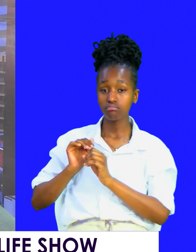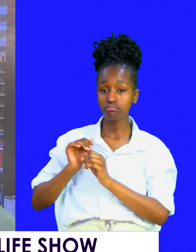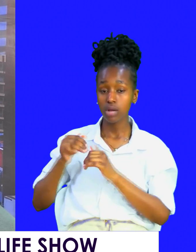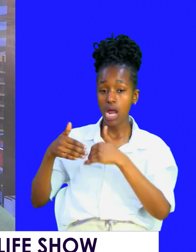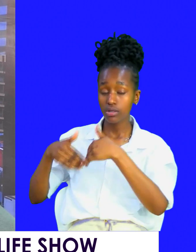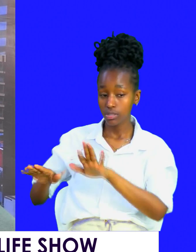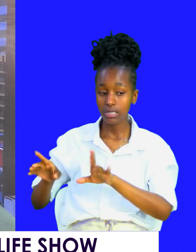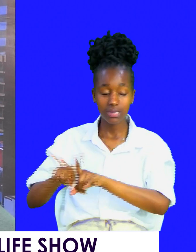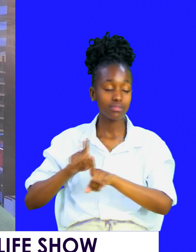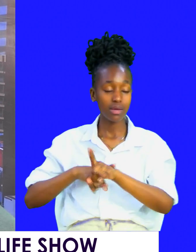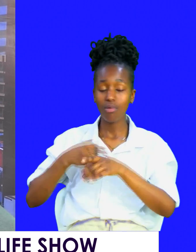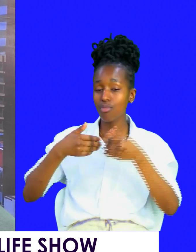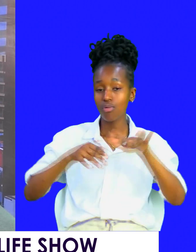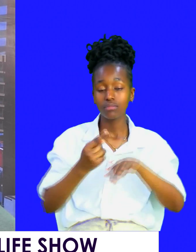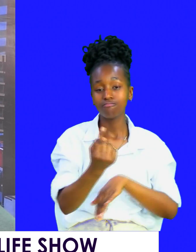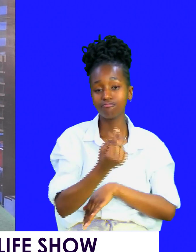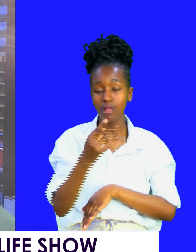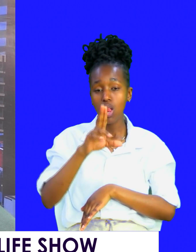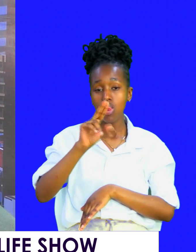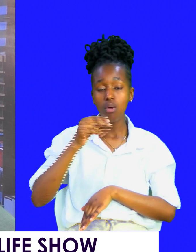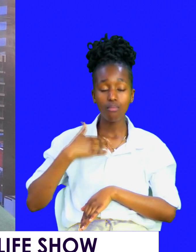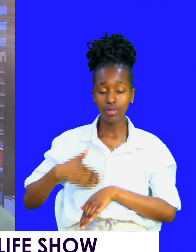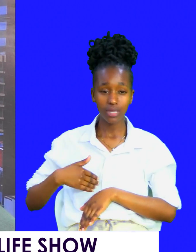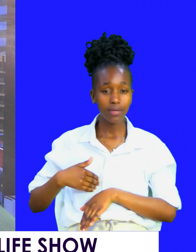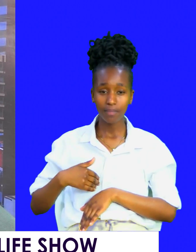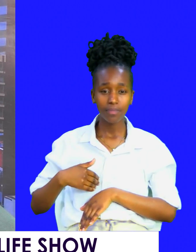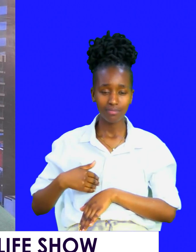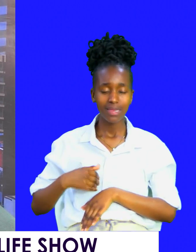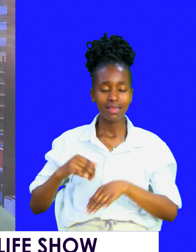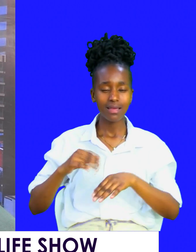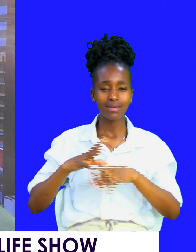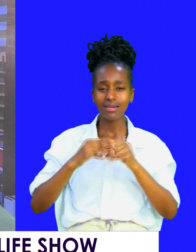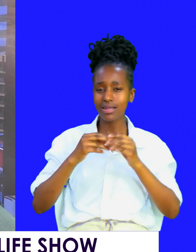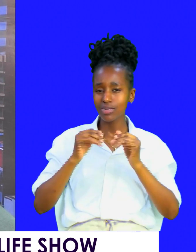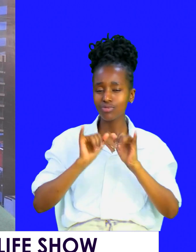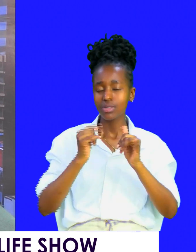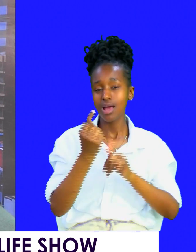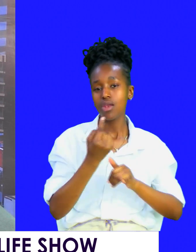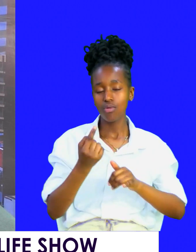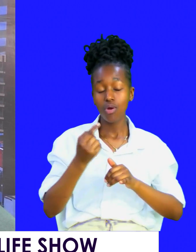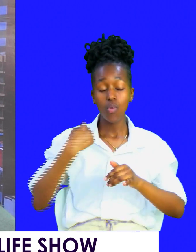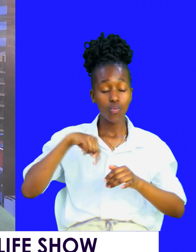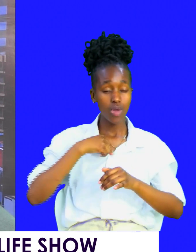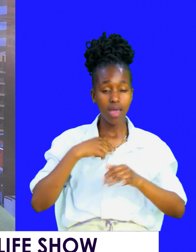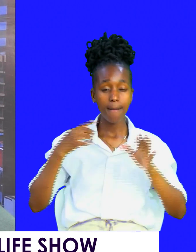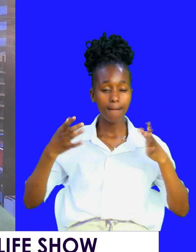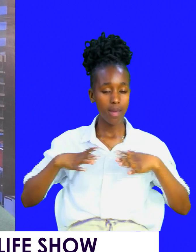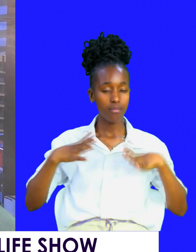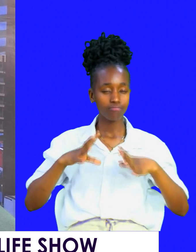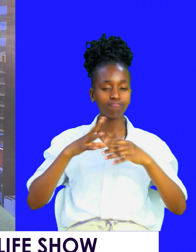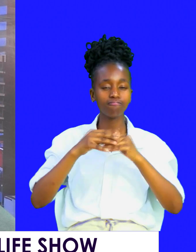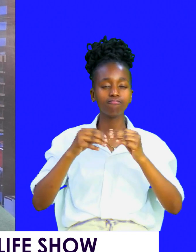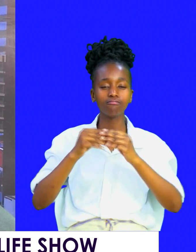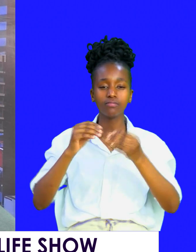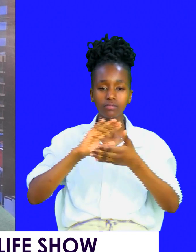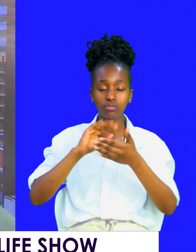left alone. No one is created to be alone. We as human beings are formed to network. There is